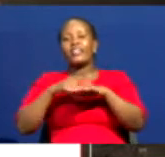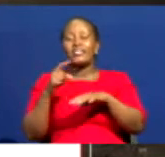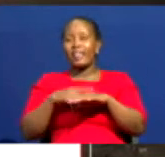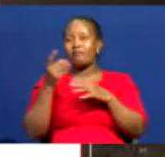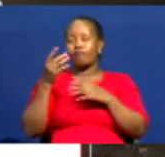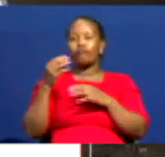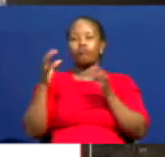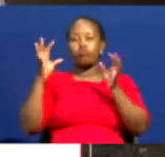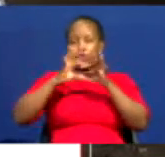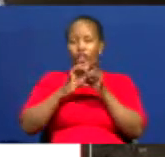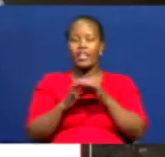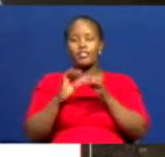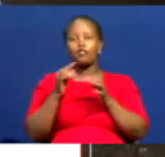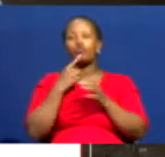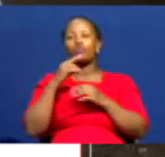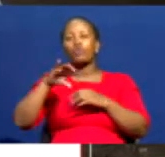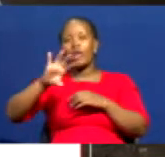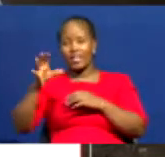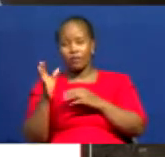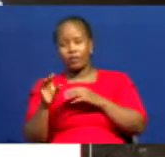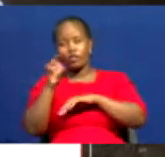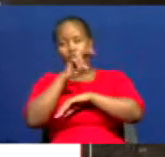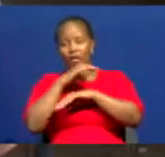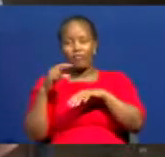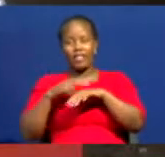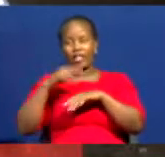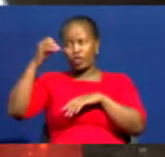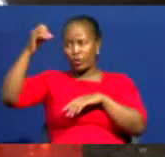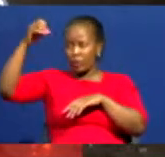we connect Turkana County into the national grid. Yeah.